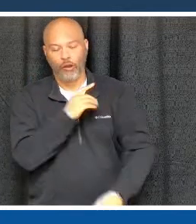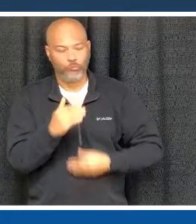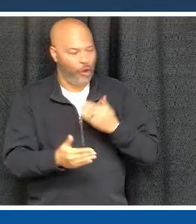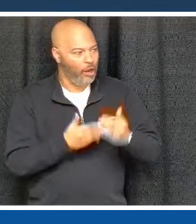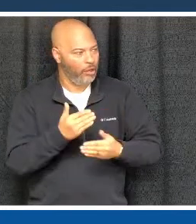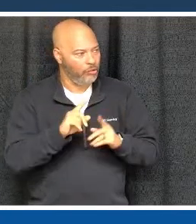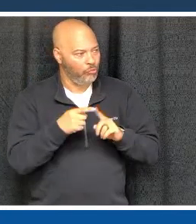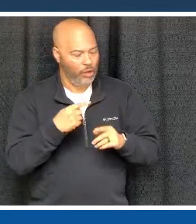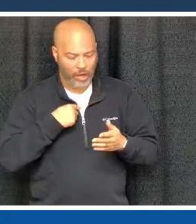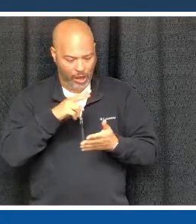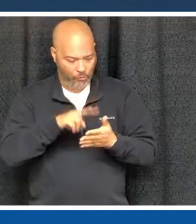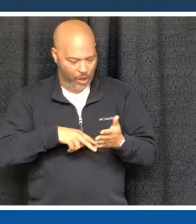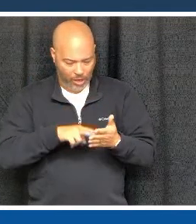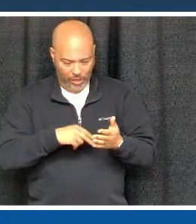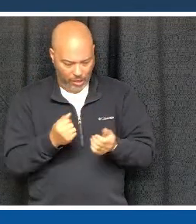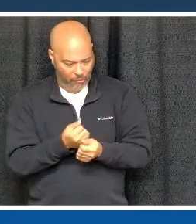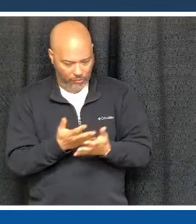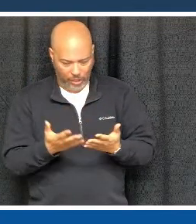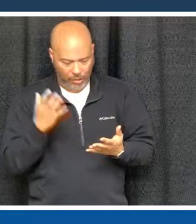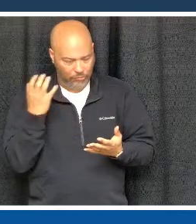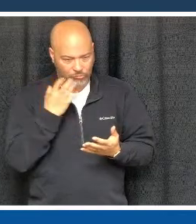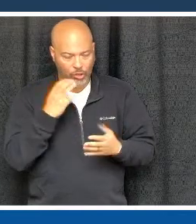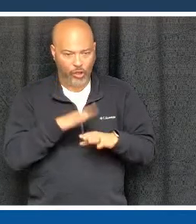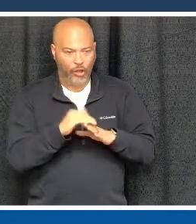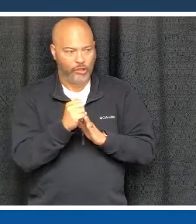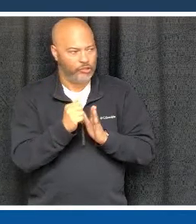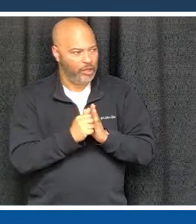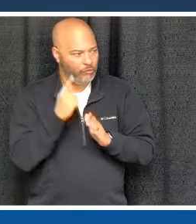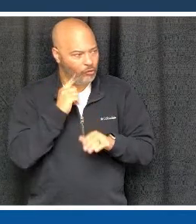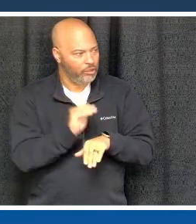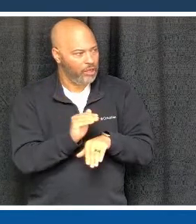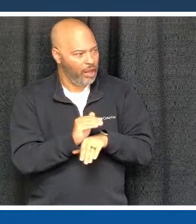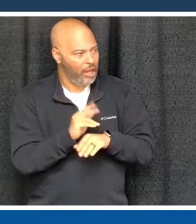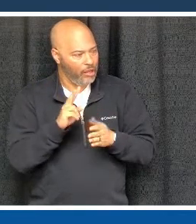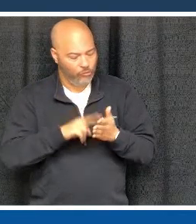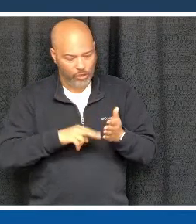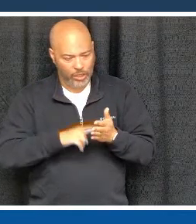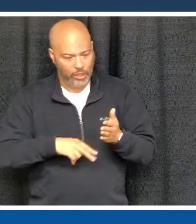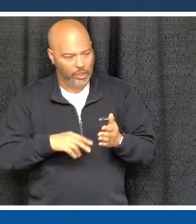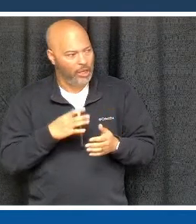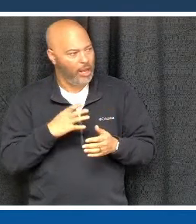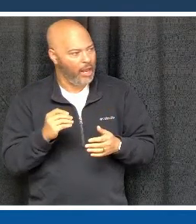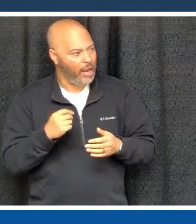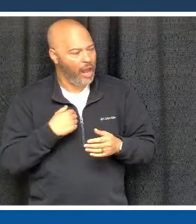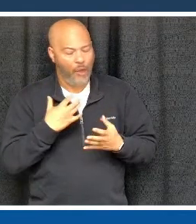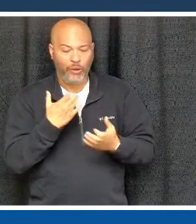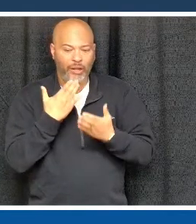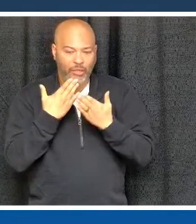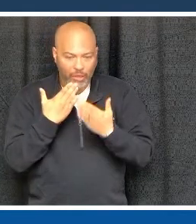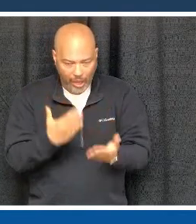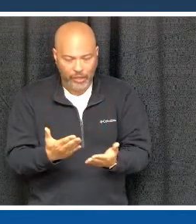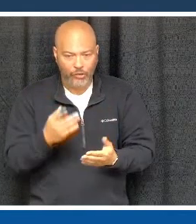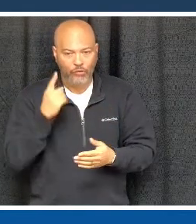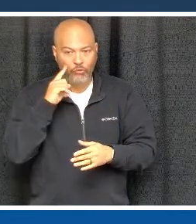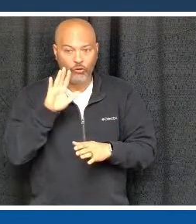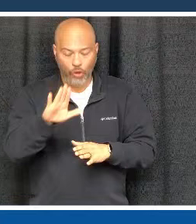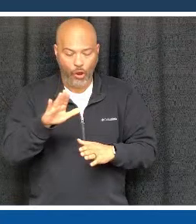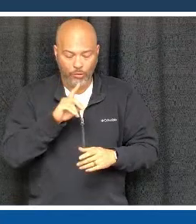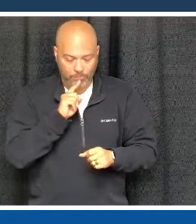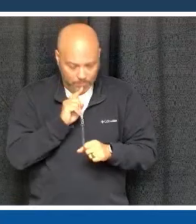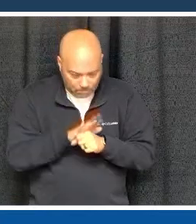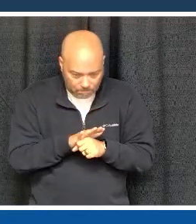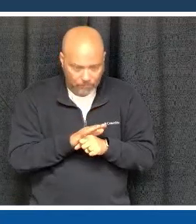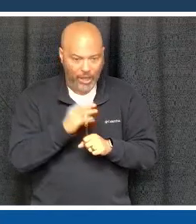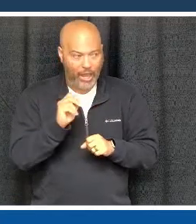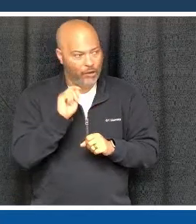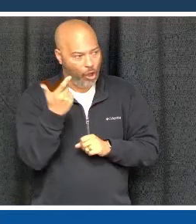when I read through everything that was on the agenda for tonight and reading through it. And I just want to thank you for your commitment, as well as